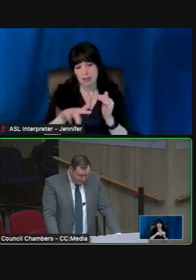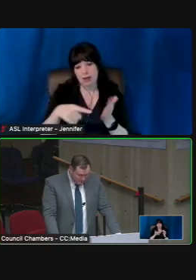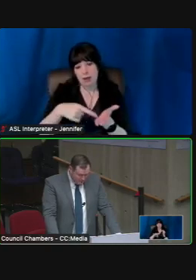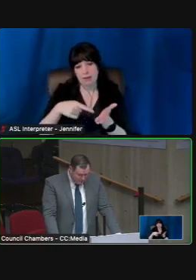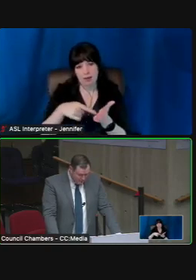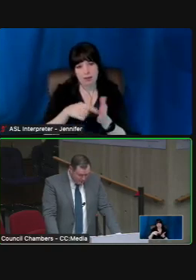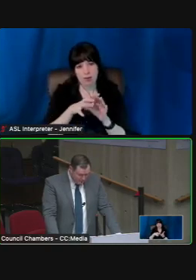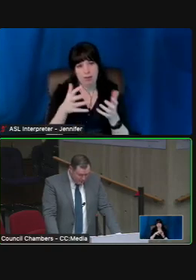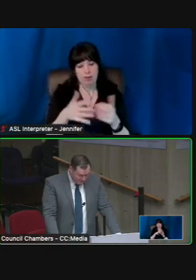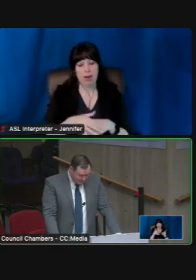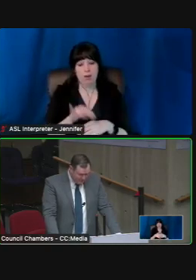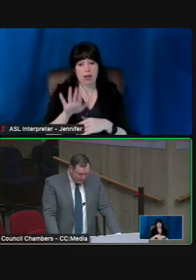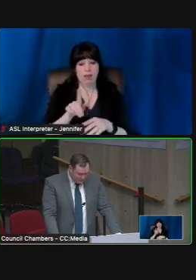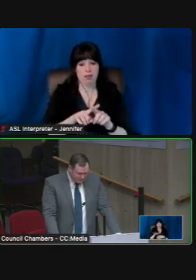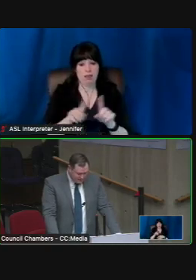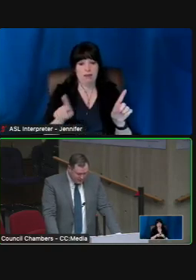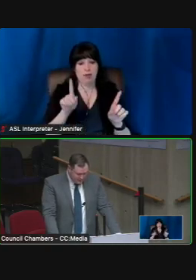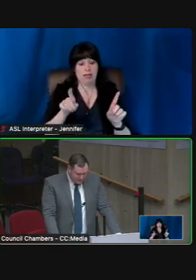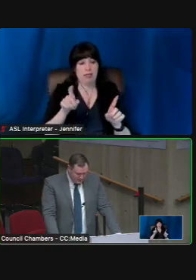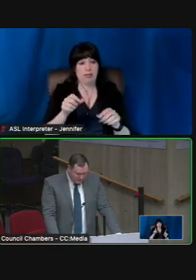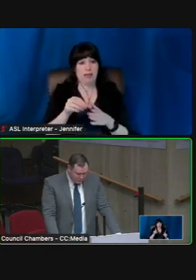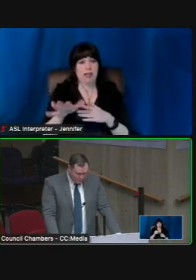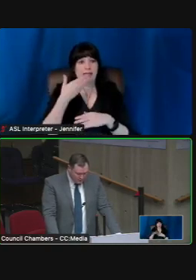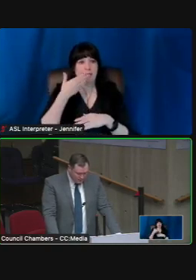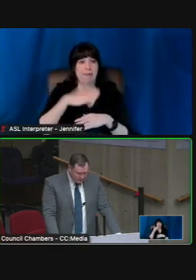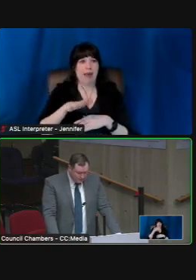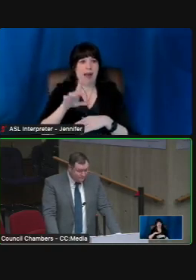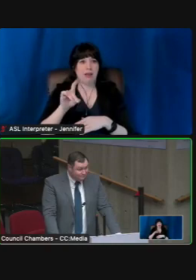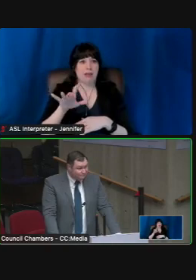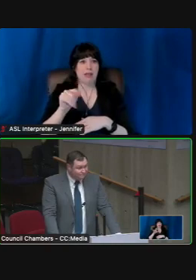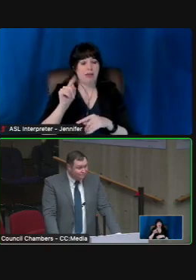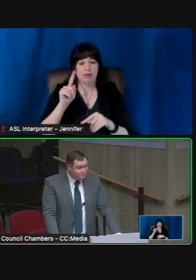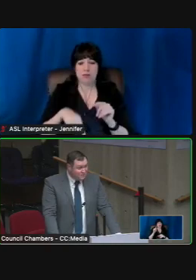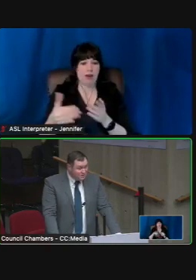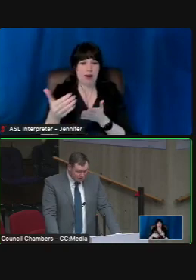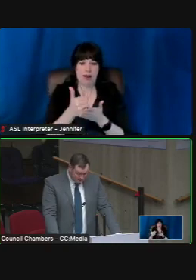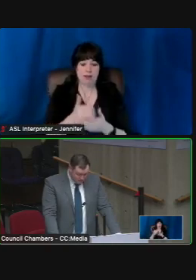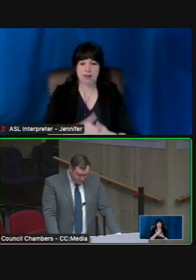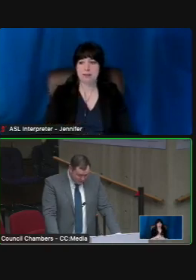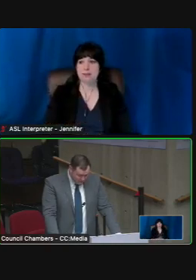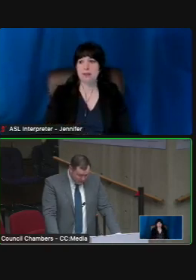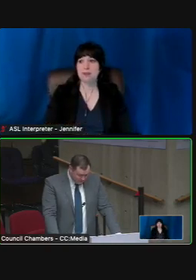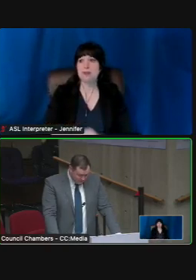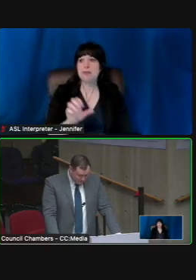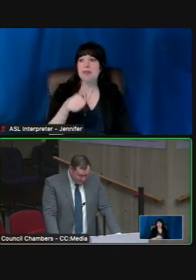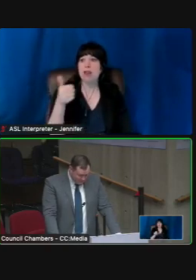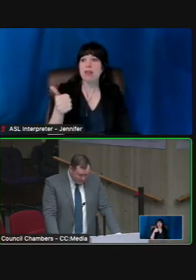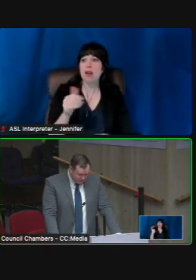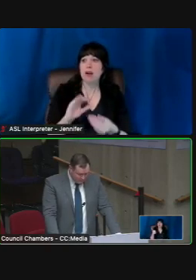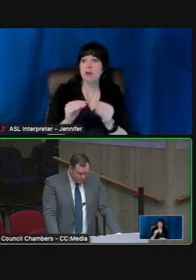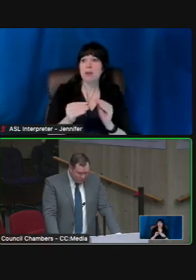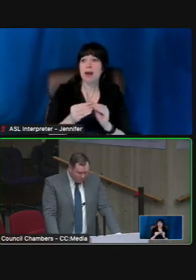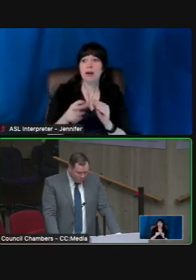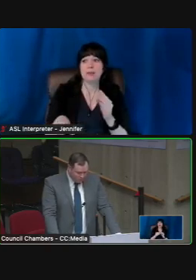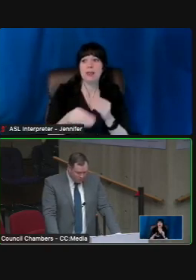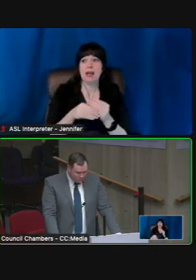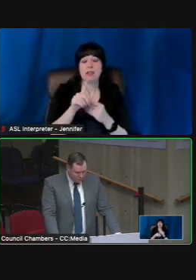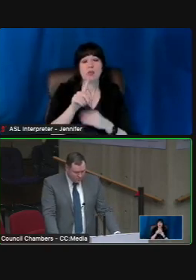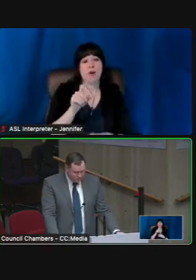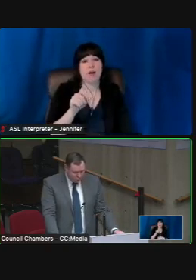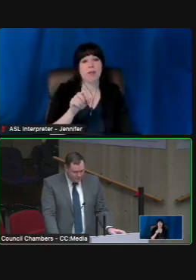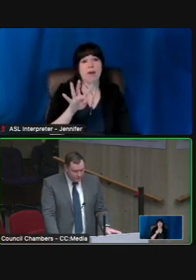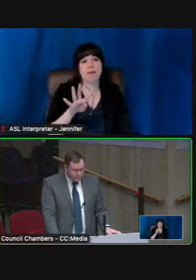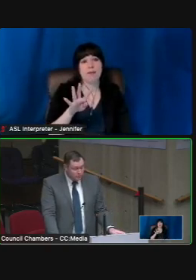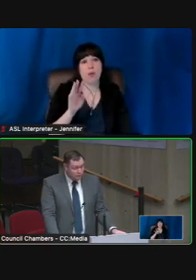needs to be expensed as a bad debt that won't be collected. The other amount is being added is $1.4 million